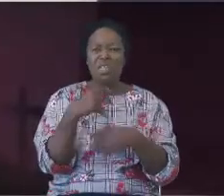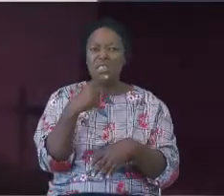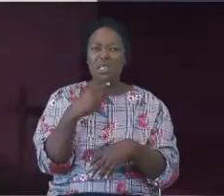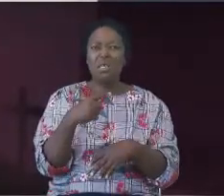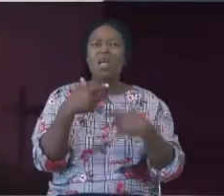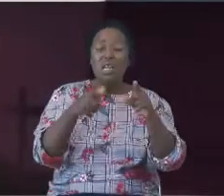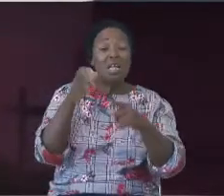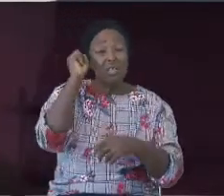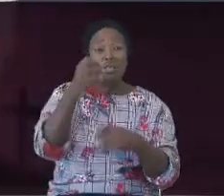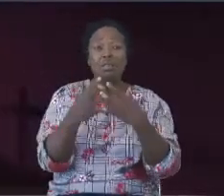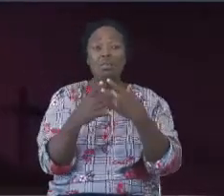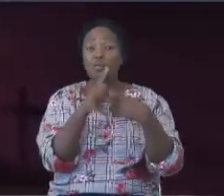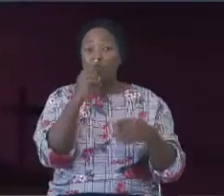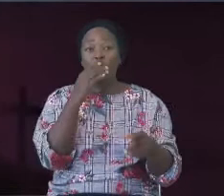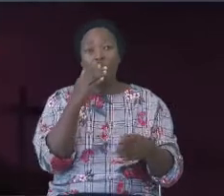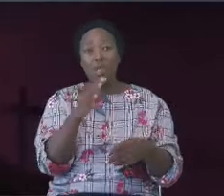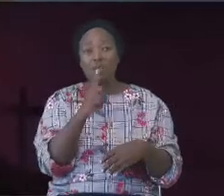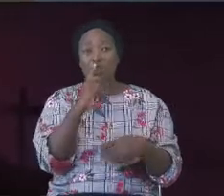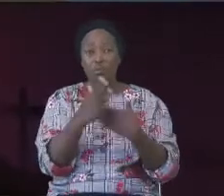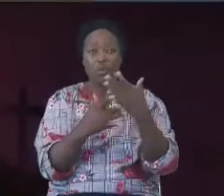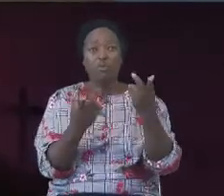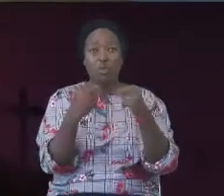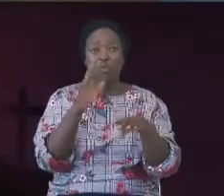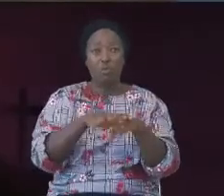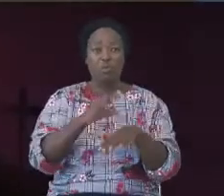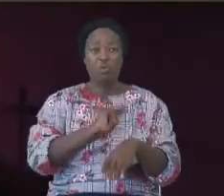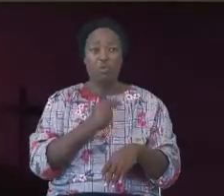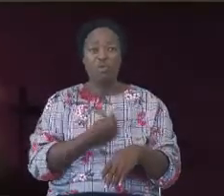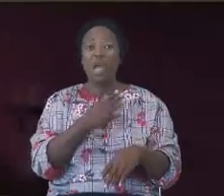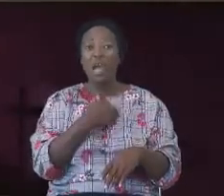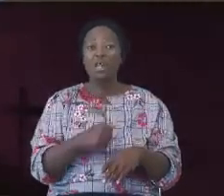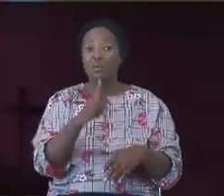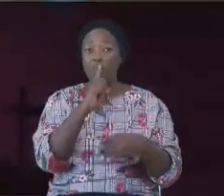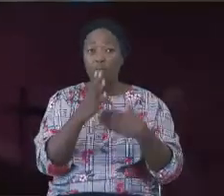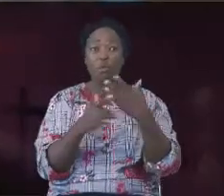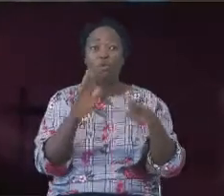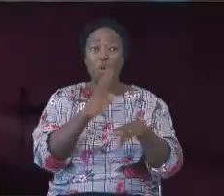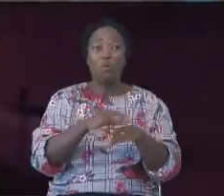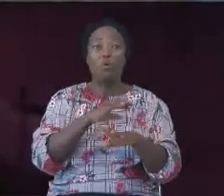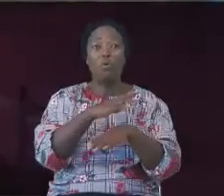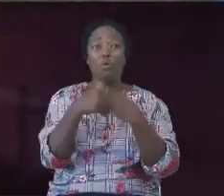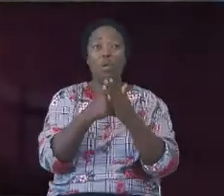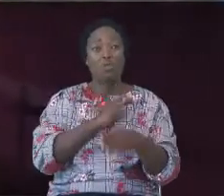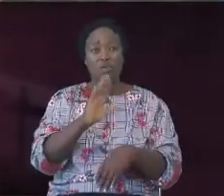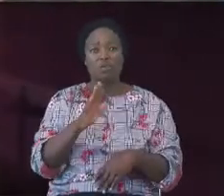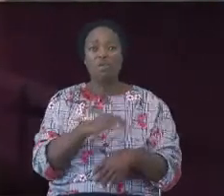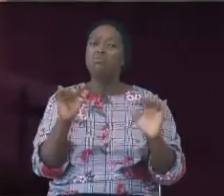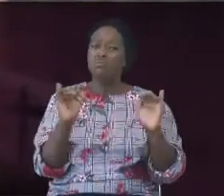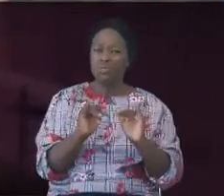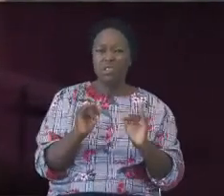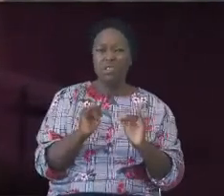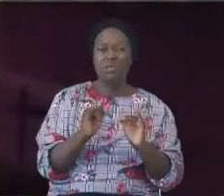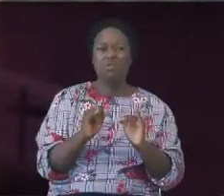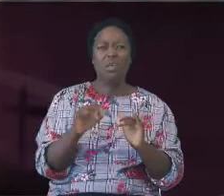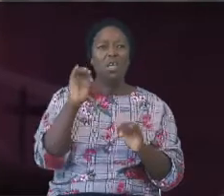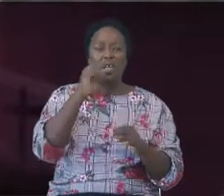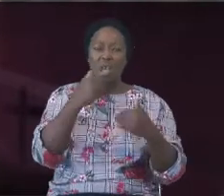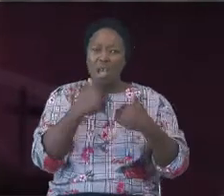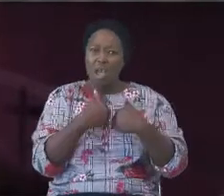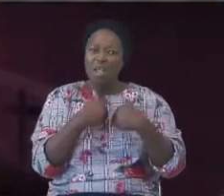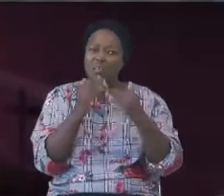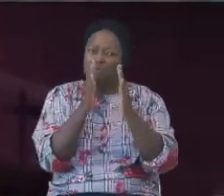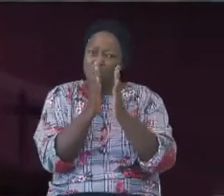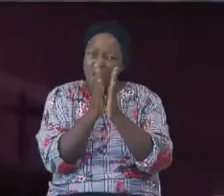of sinners, even the people that said, let his blood come on us and upon our